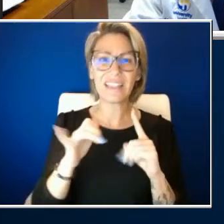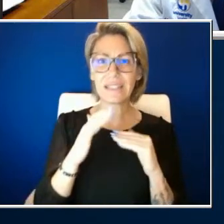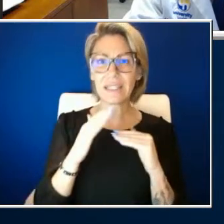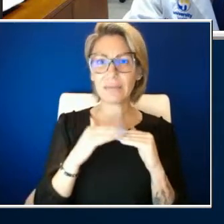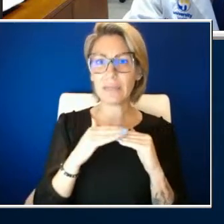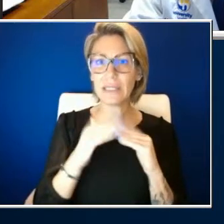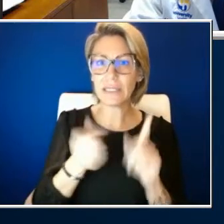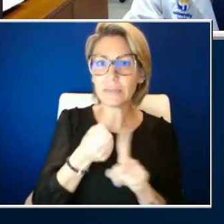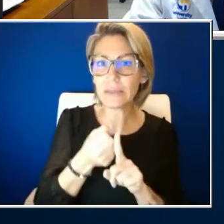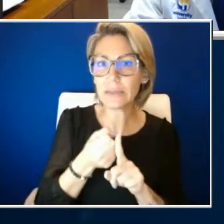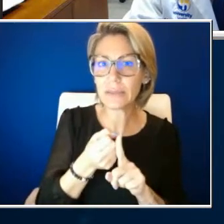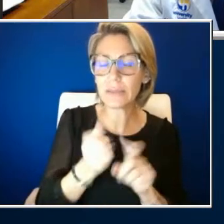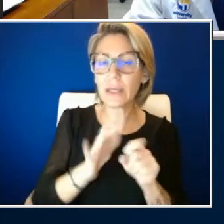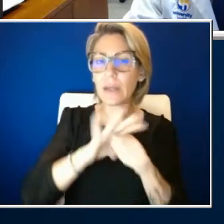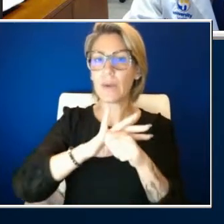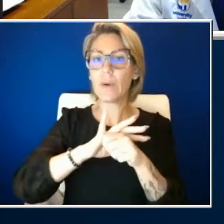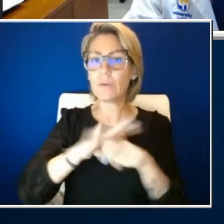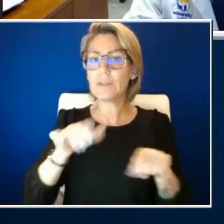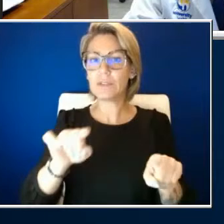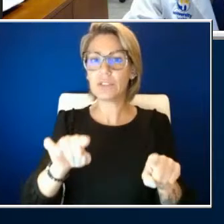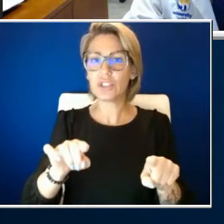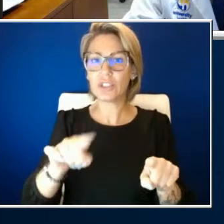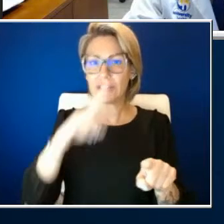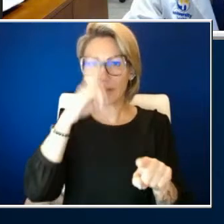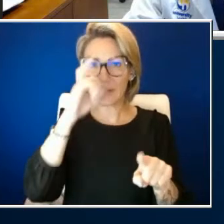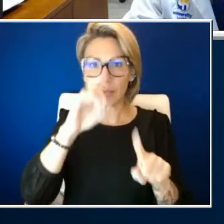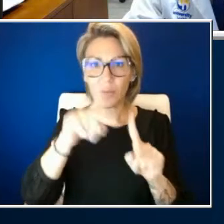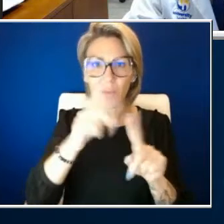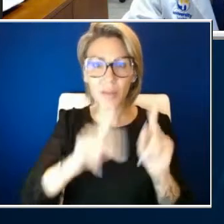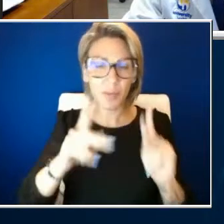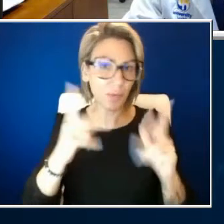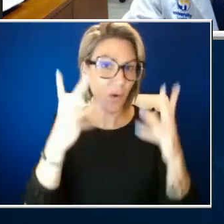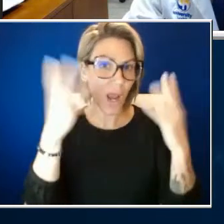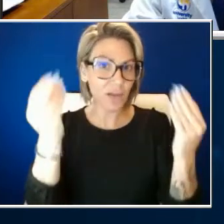this summer of all times when people are outdoors?